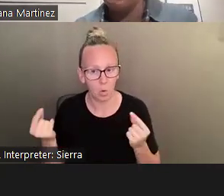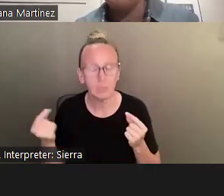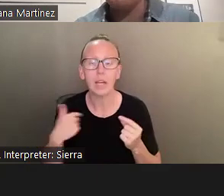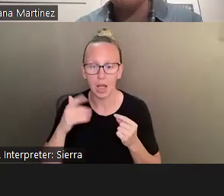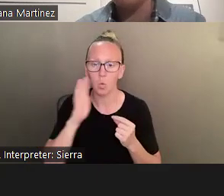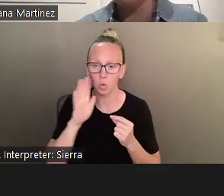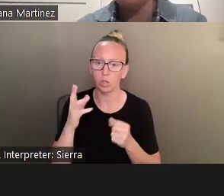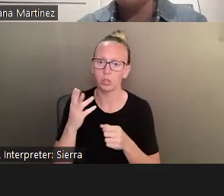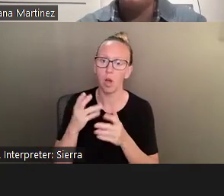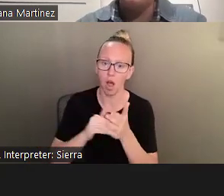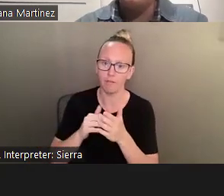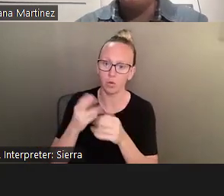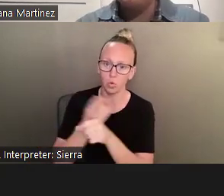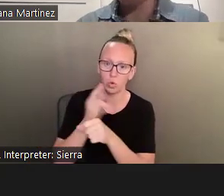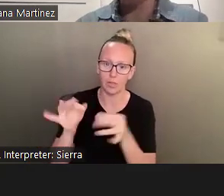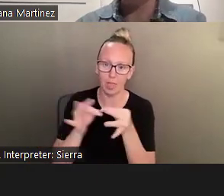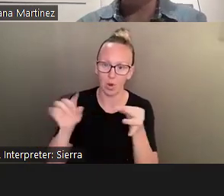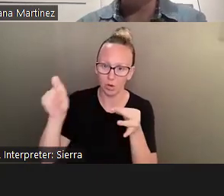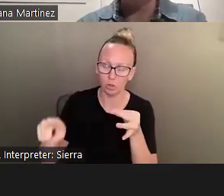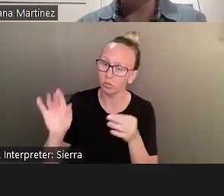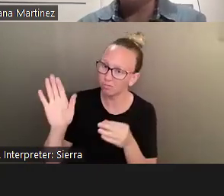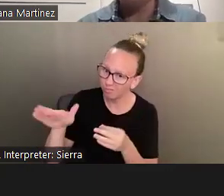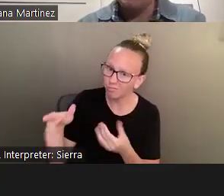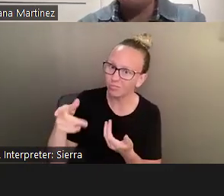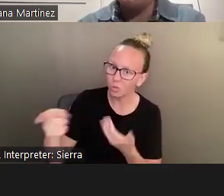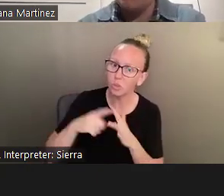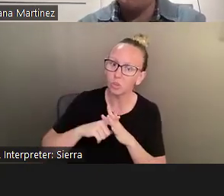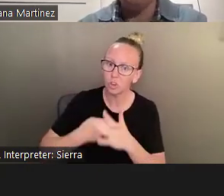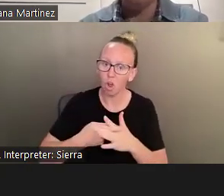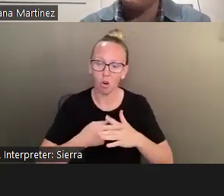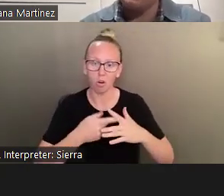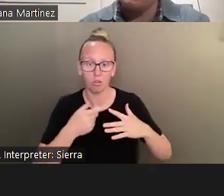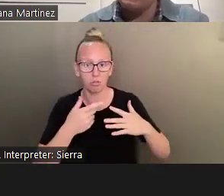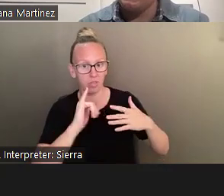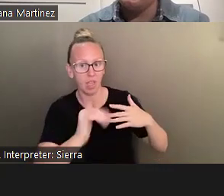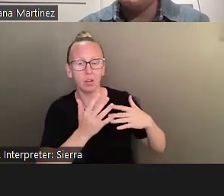begin the conversation, have you ever crossed a field of fresh snow?